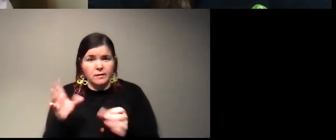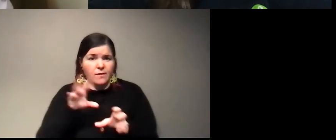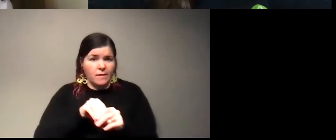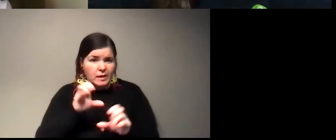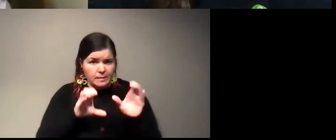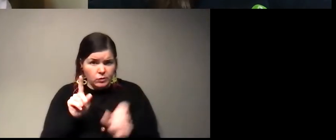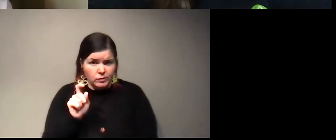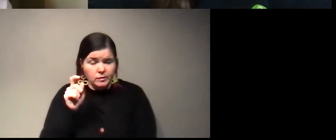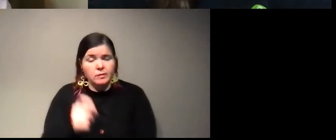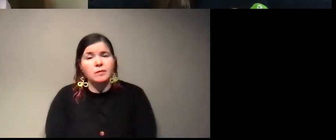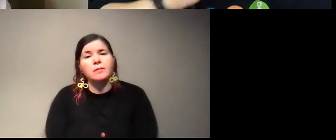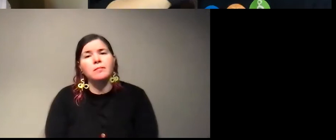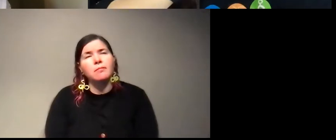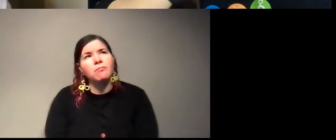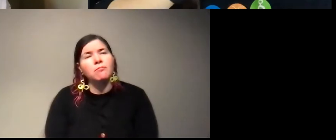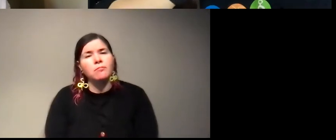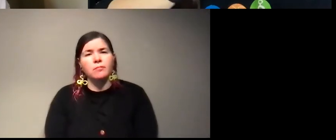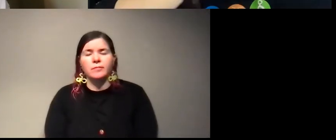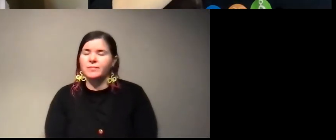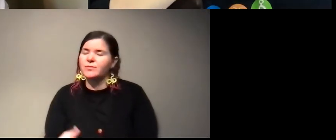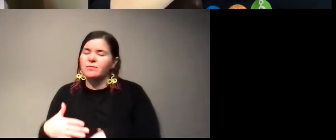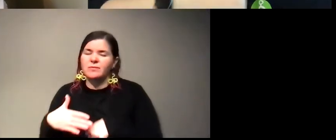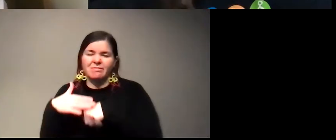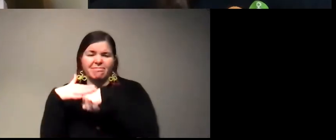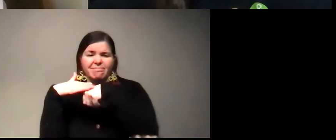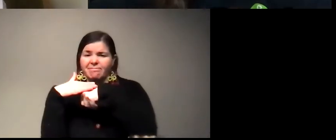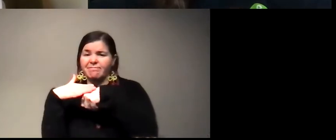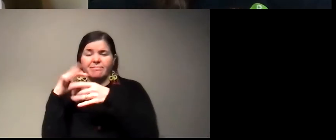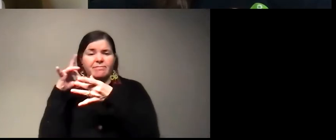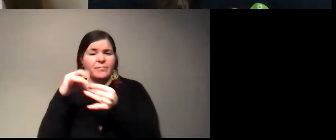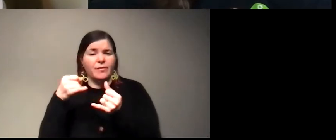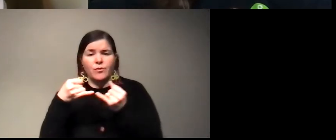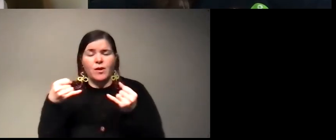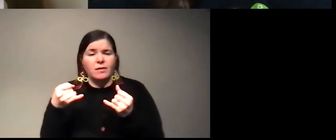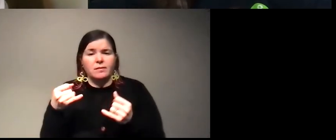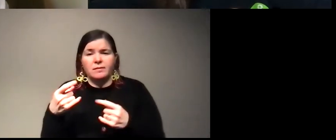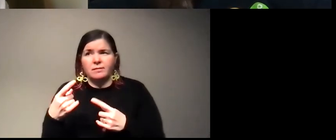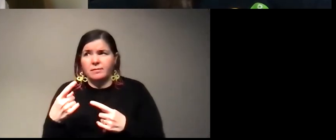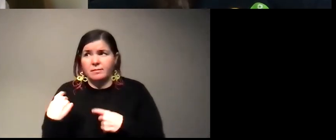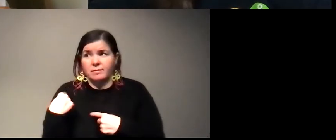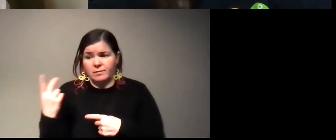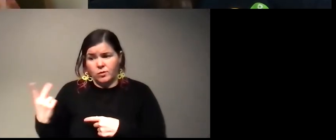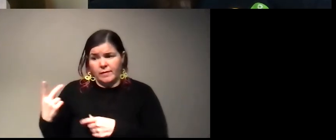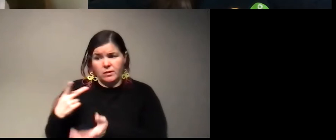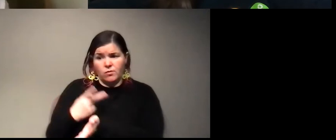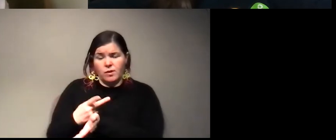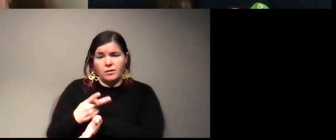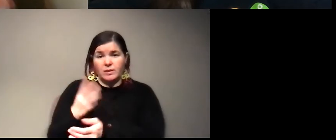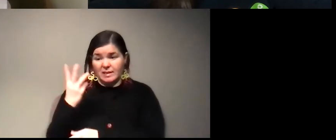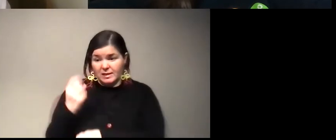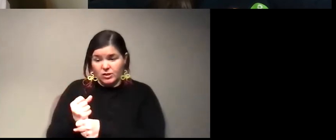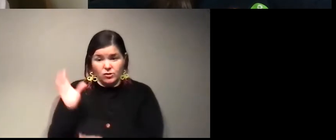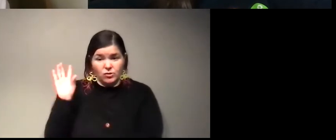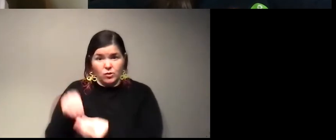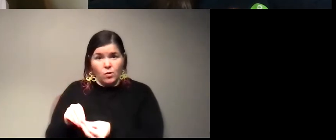great. So we've really just scratched the surface. So we've only been working on thread spray for as long as Sierra and I've been in grad school. So 6 years total because